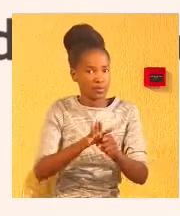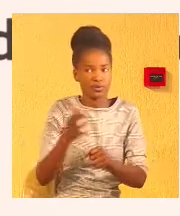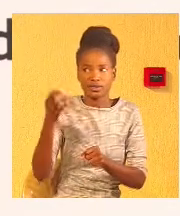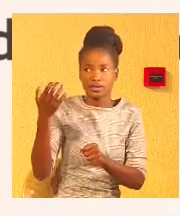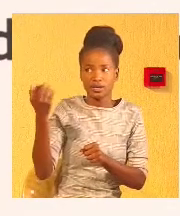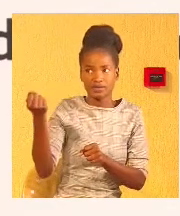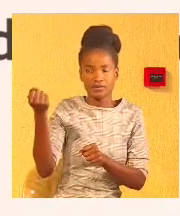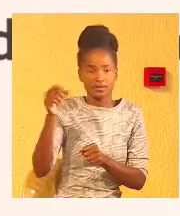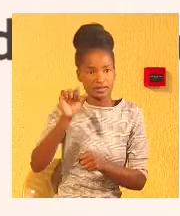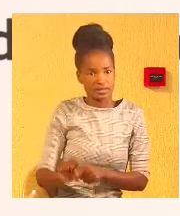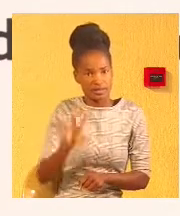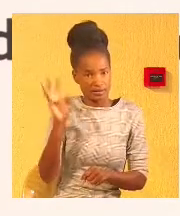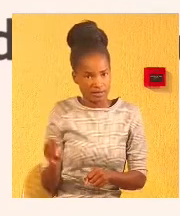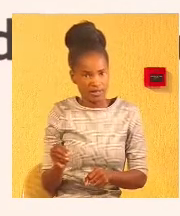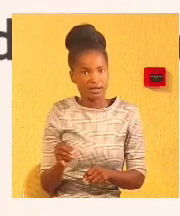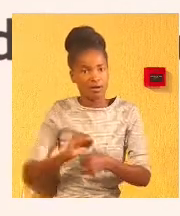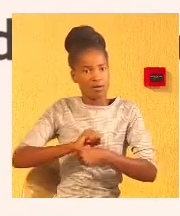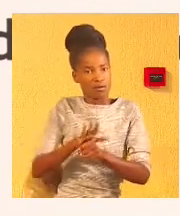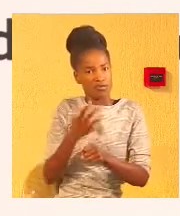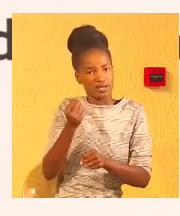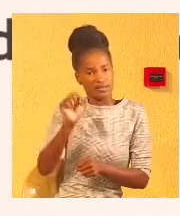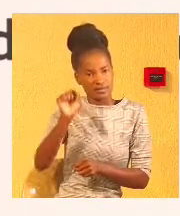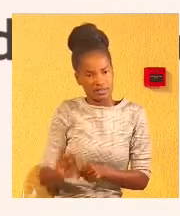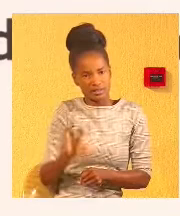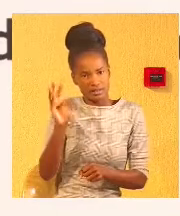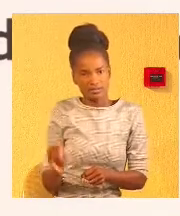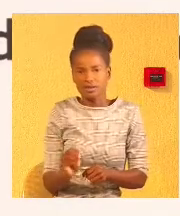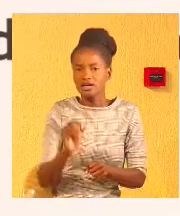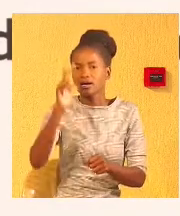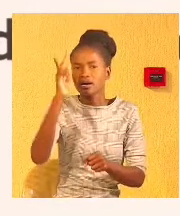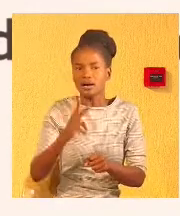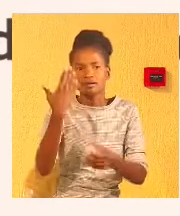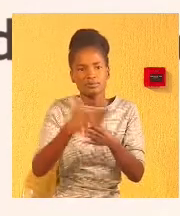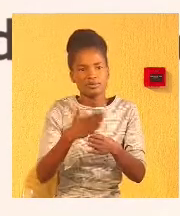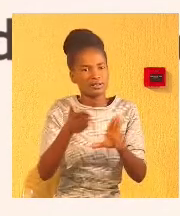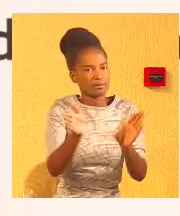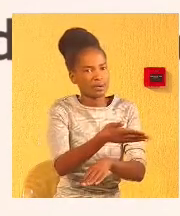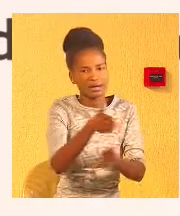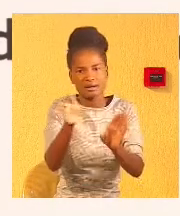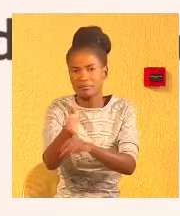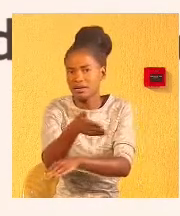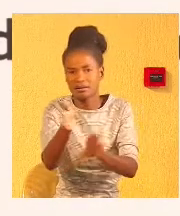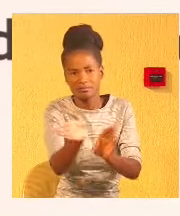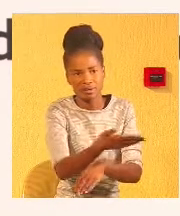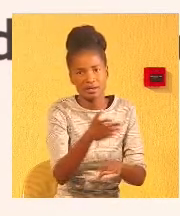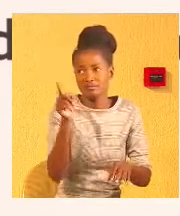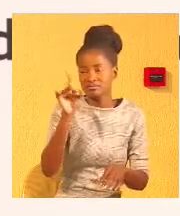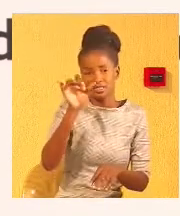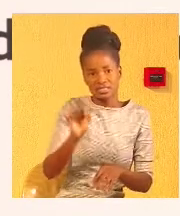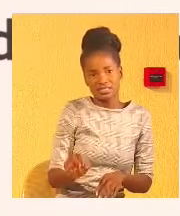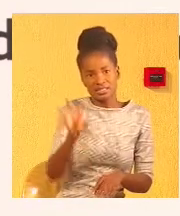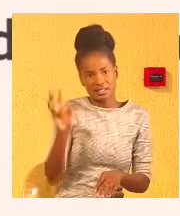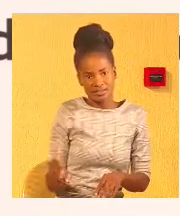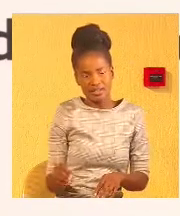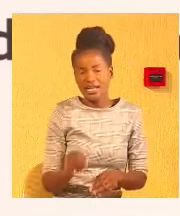and then because of that, most of people have been laid off in South Africa from their jobs. Some have had